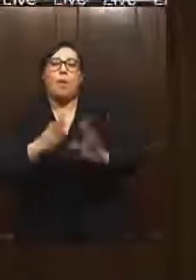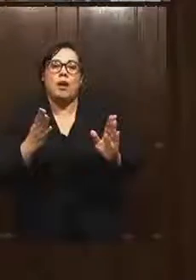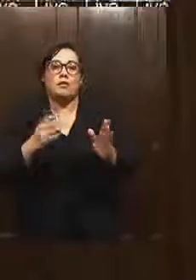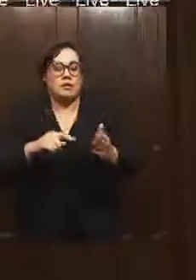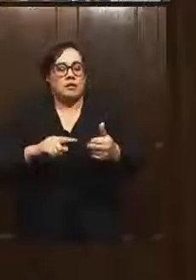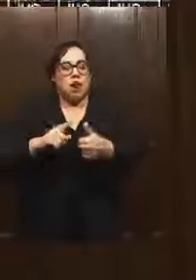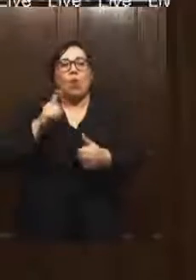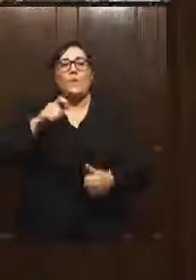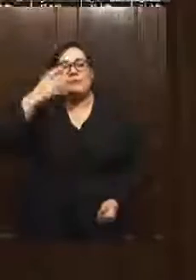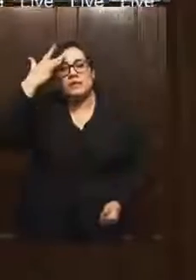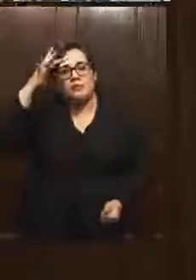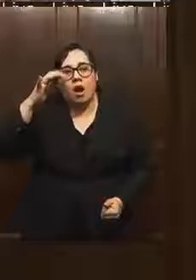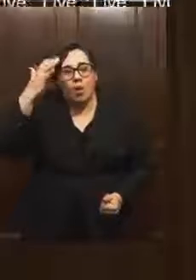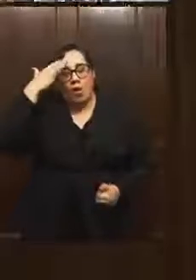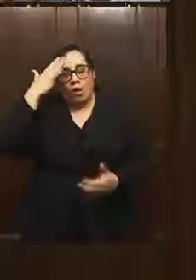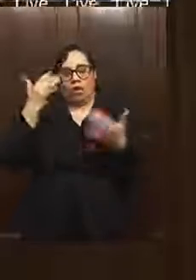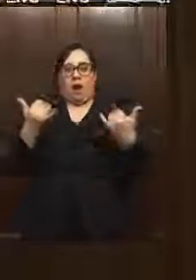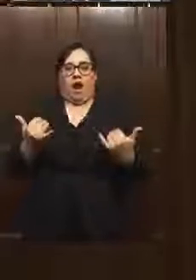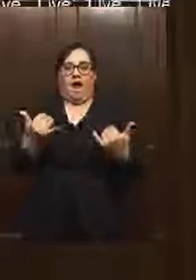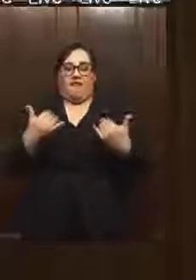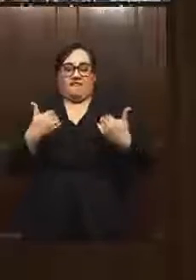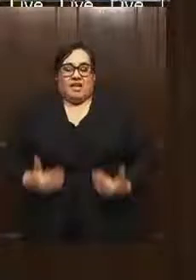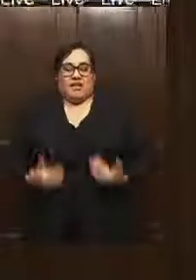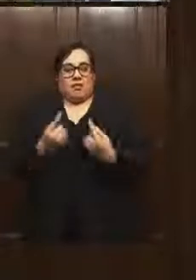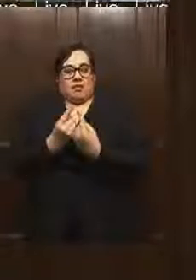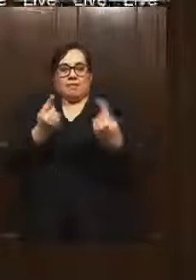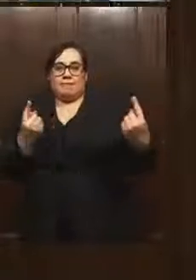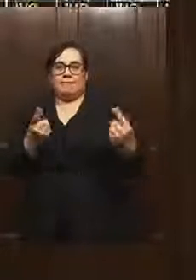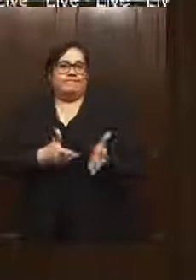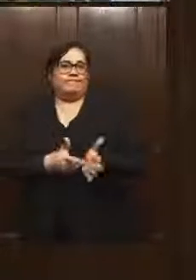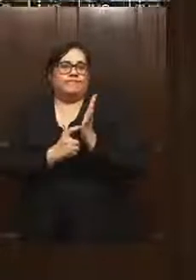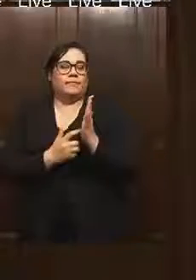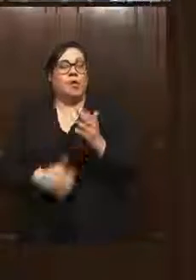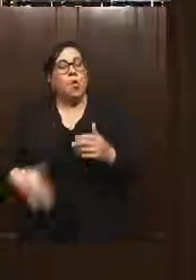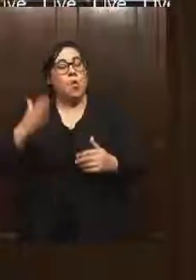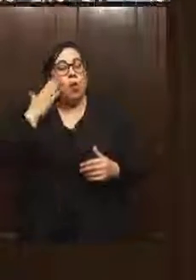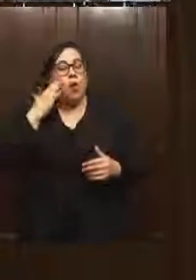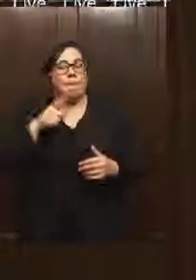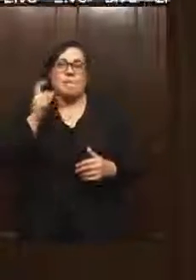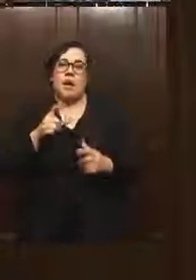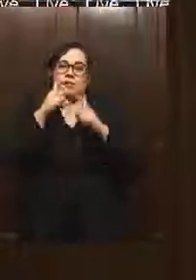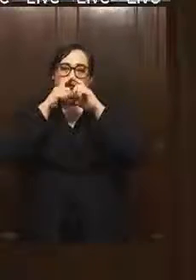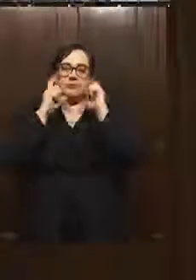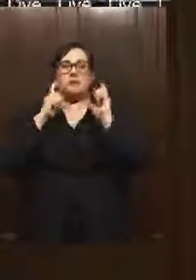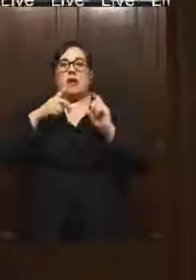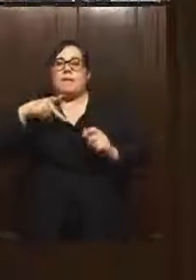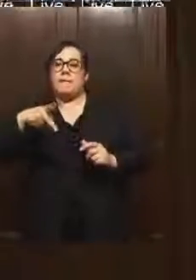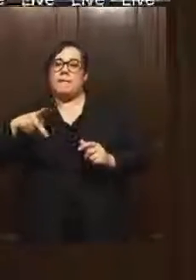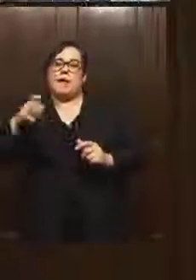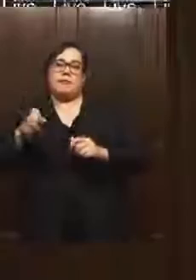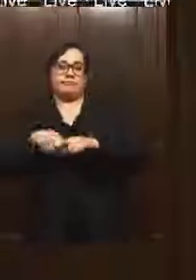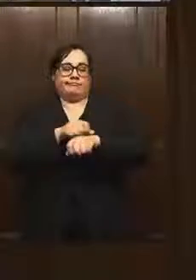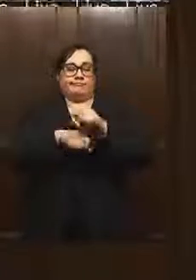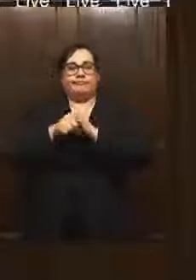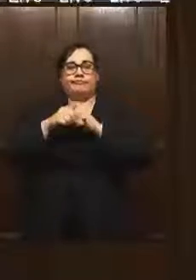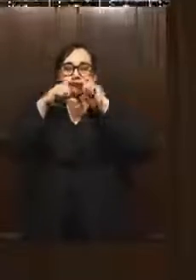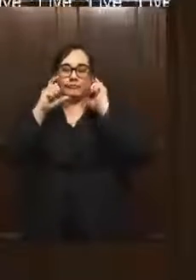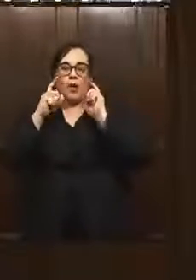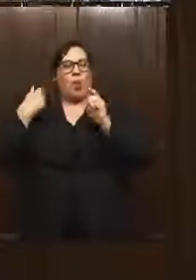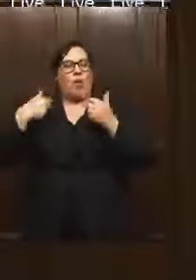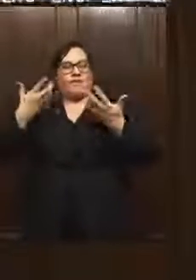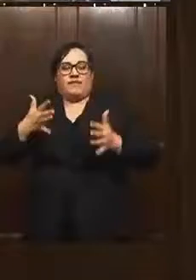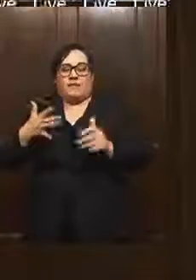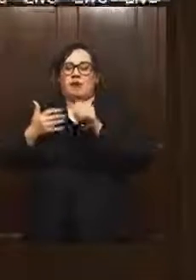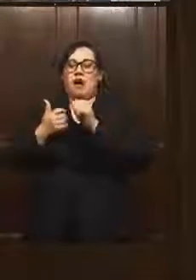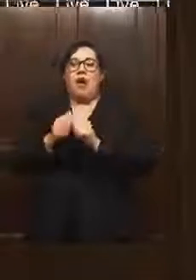smart. We know by now physical distancing is necessary. We know you have to wear a PPE by now. And so we've updated our